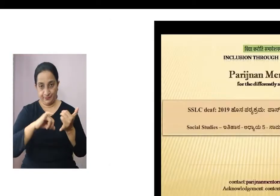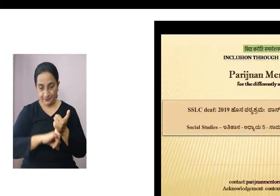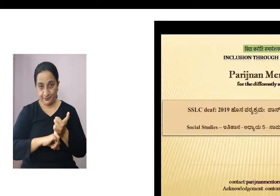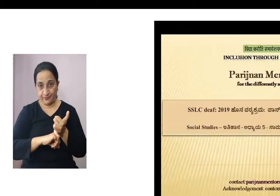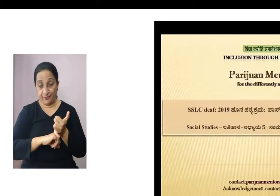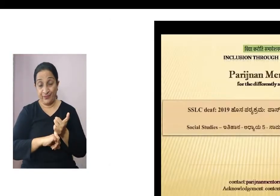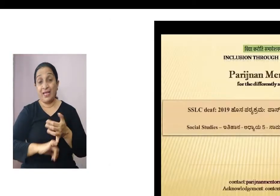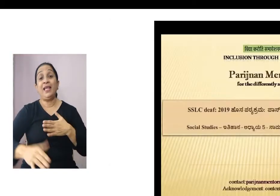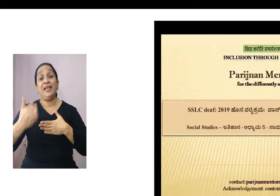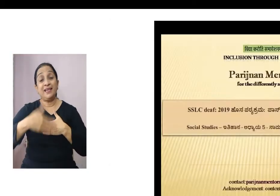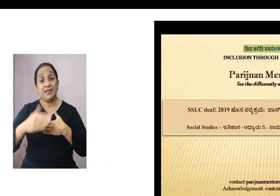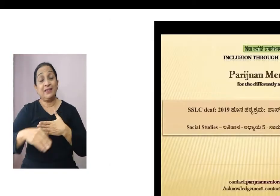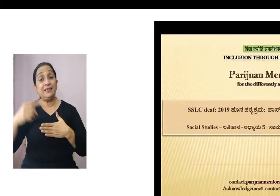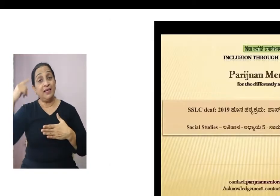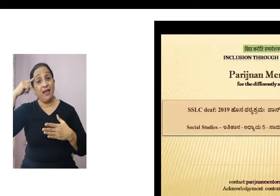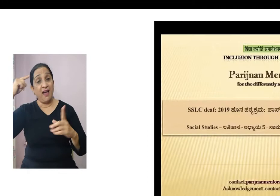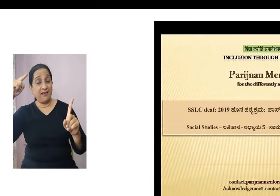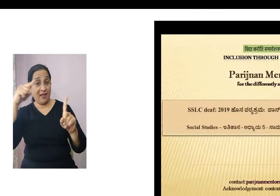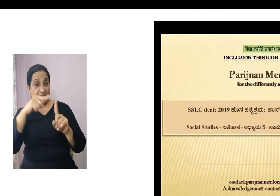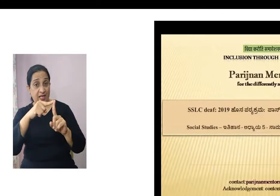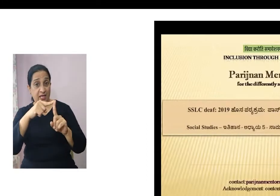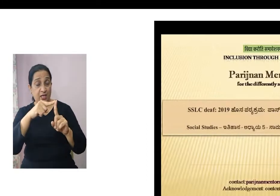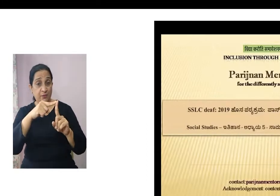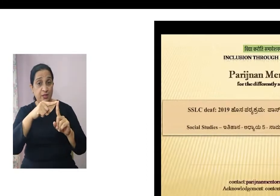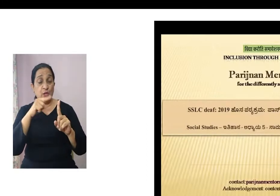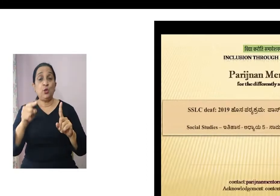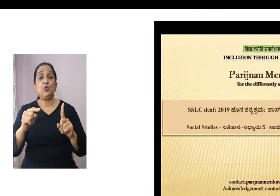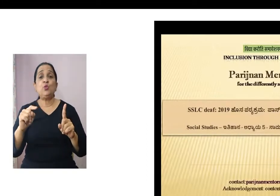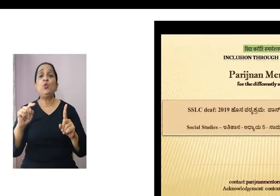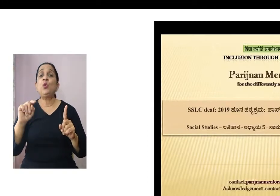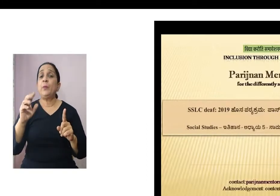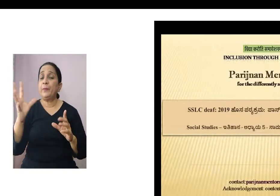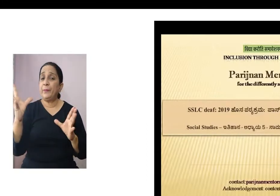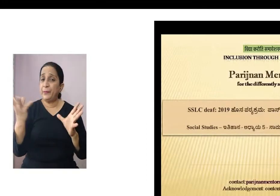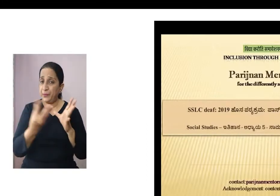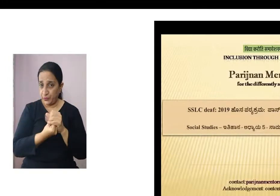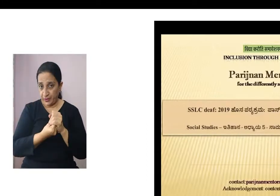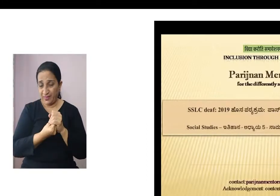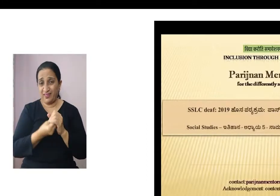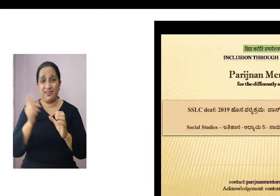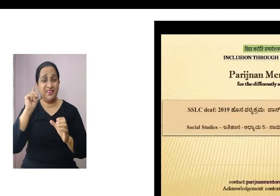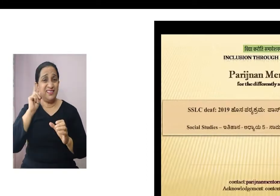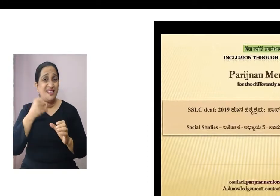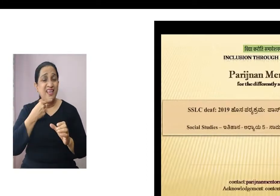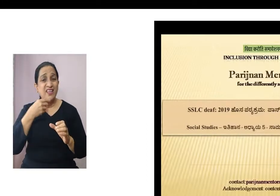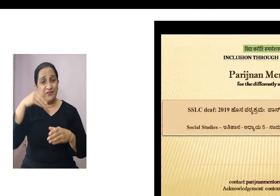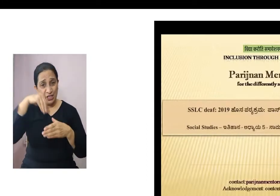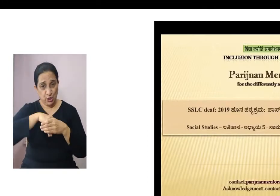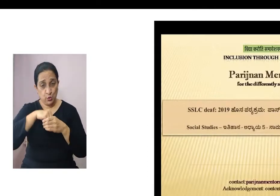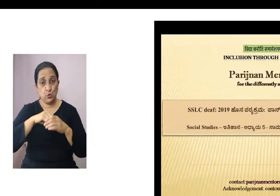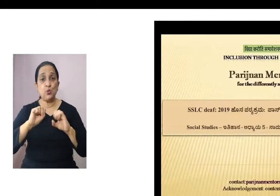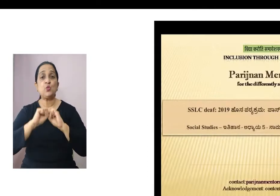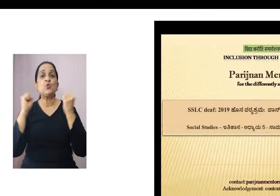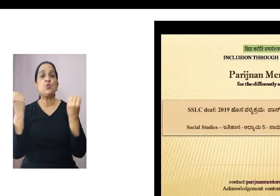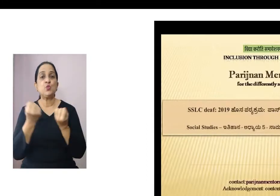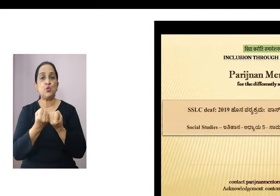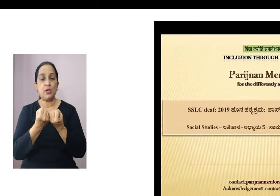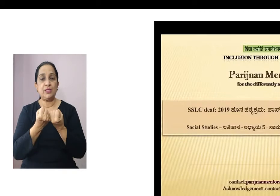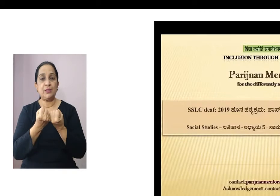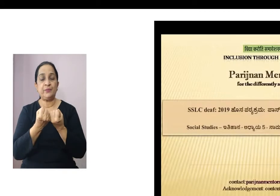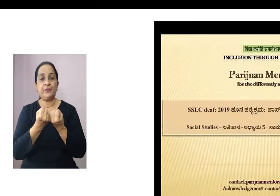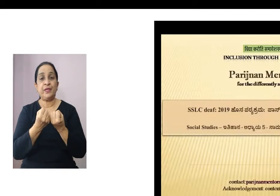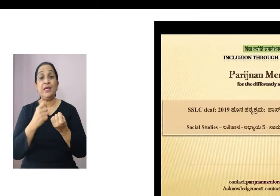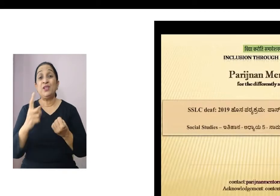Continuing our objective to integrate deaf into the society